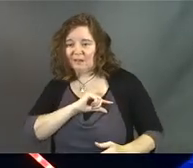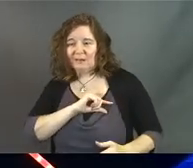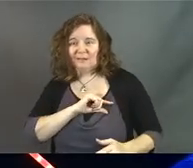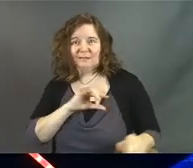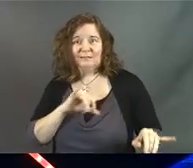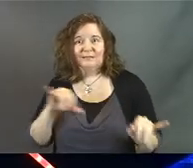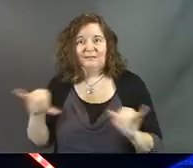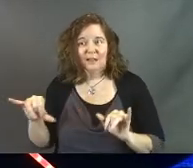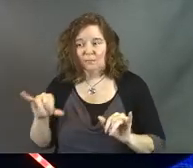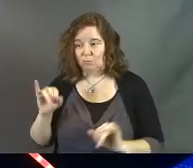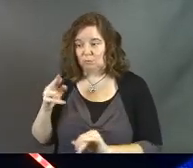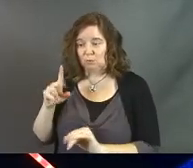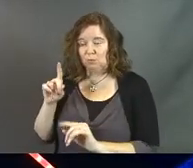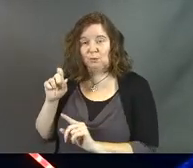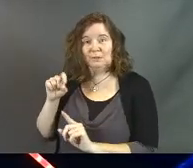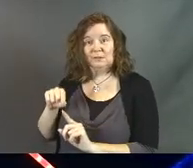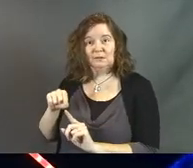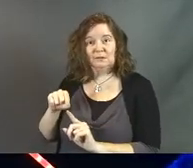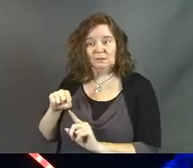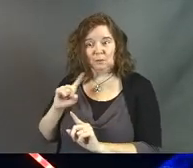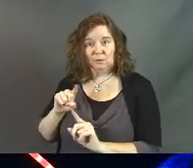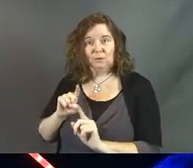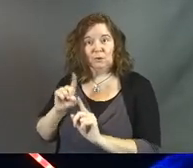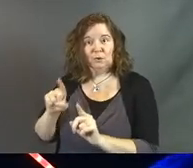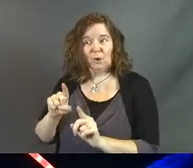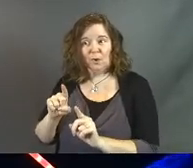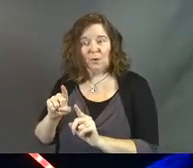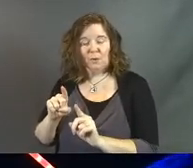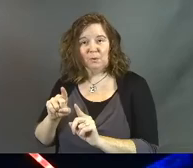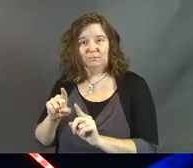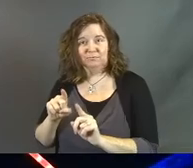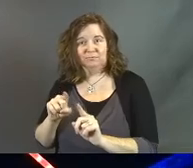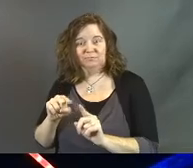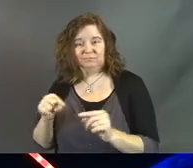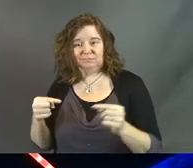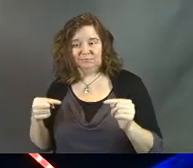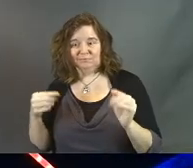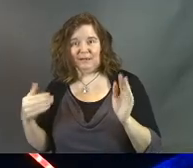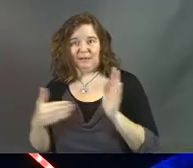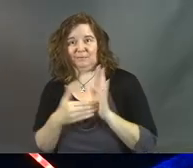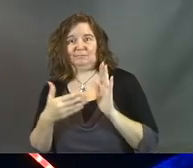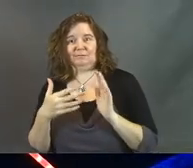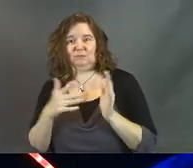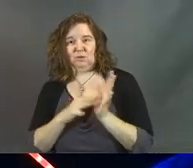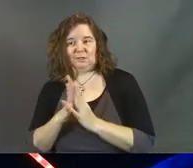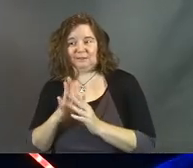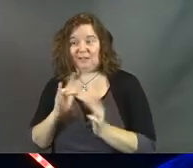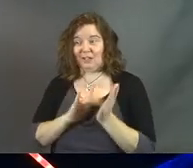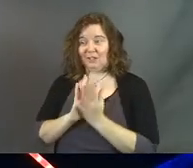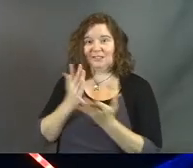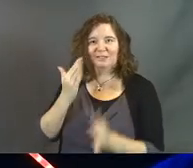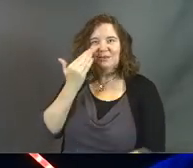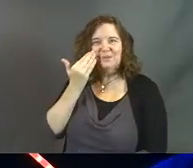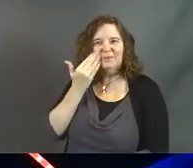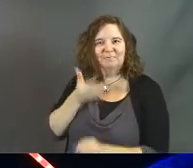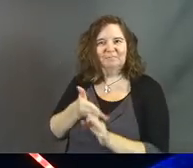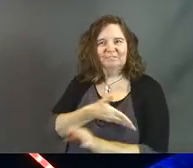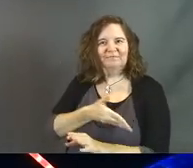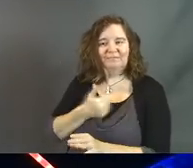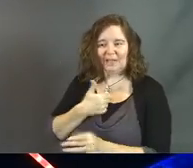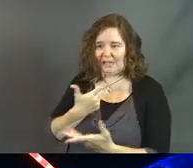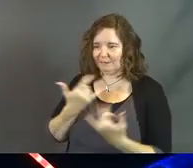And Judas was going to go and betray Jesus, and Jesus knew it. And